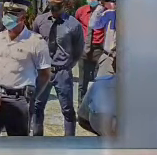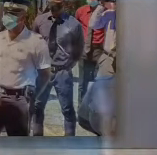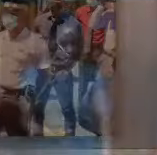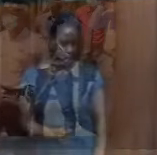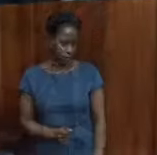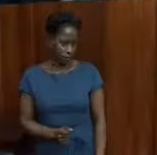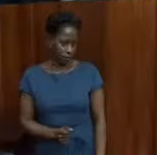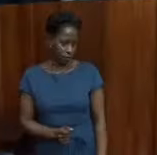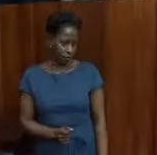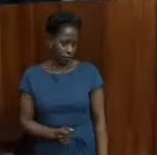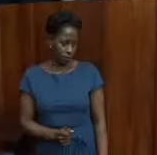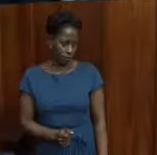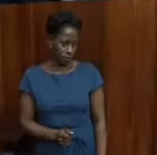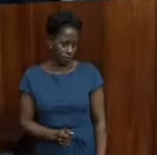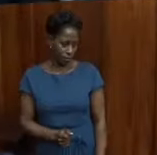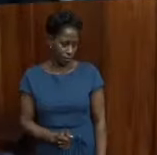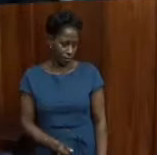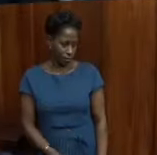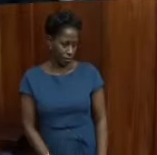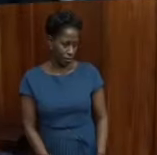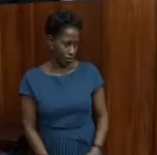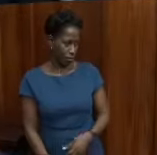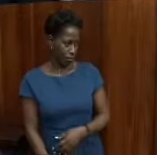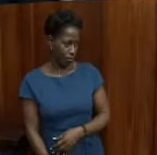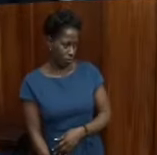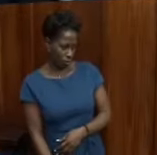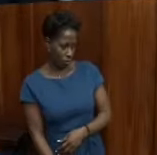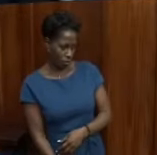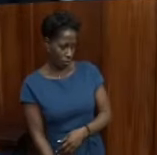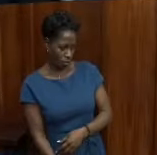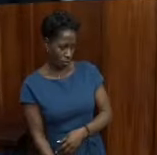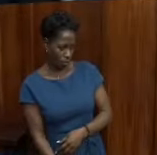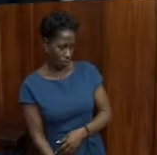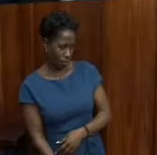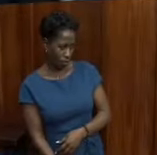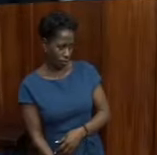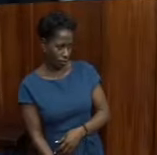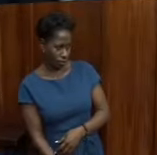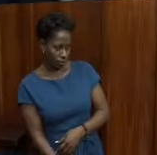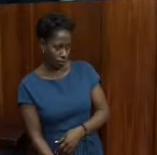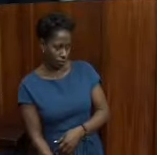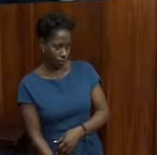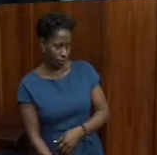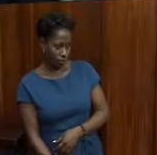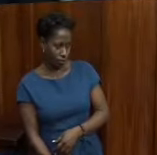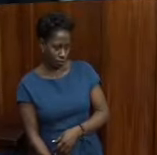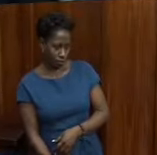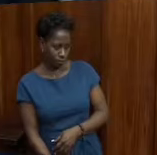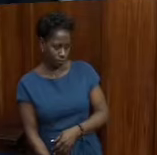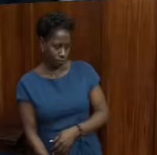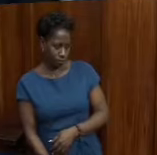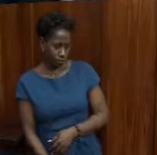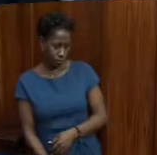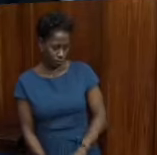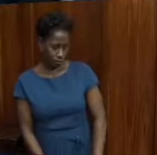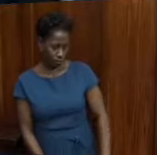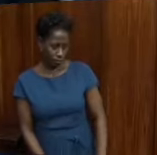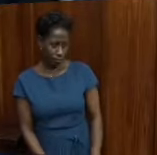use of innovative techniques and technologies for information gathering and intelligence-based